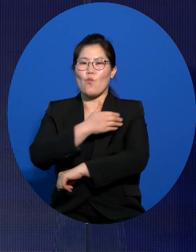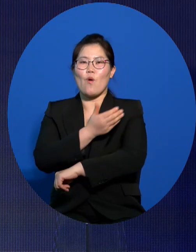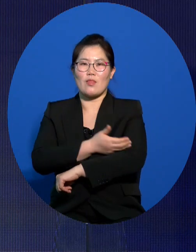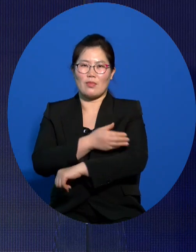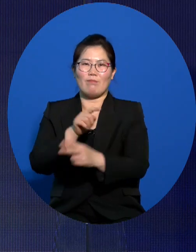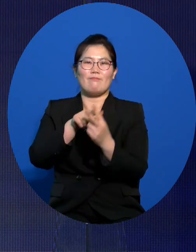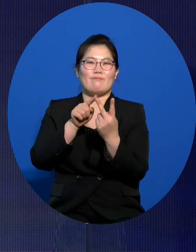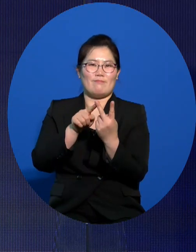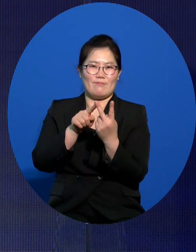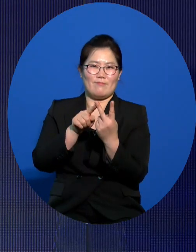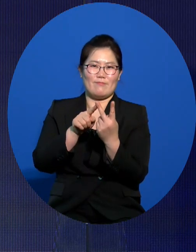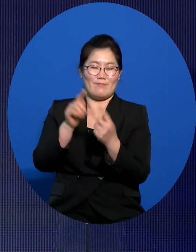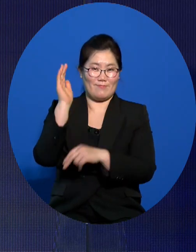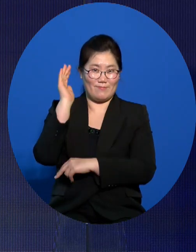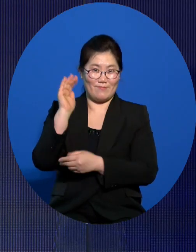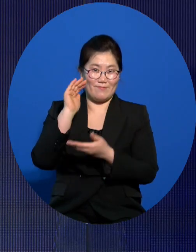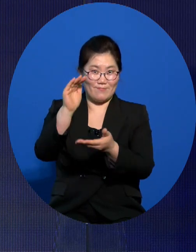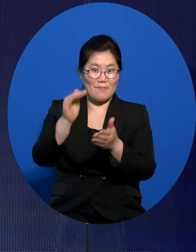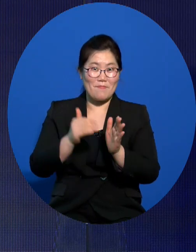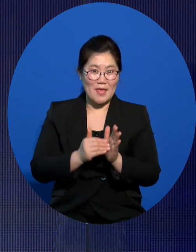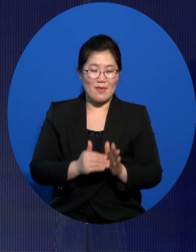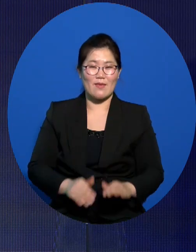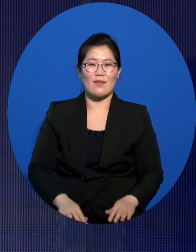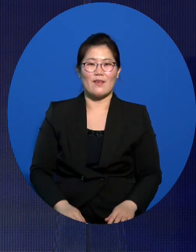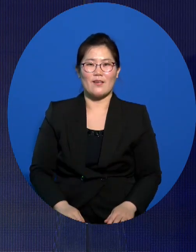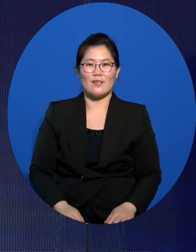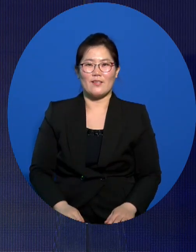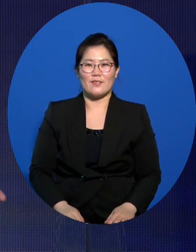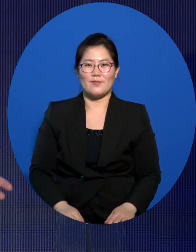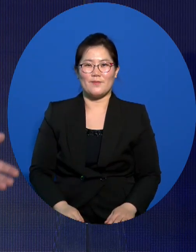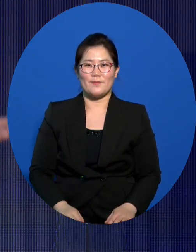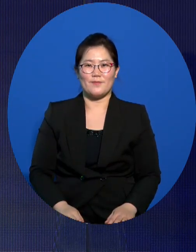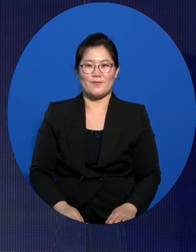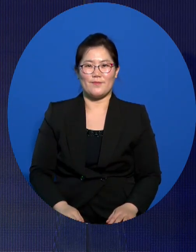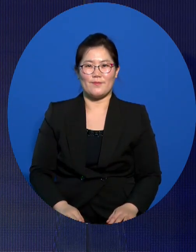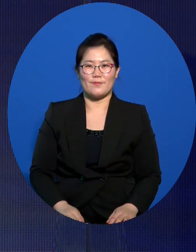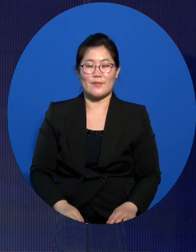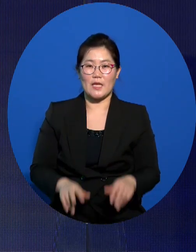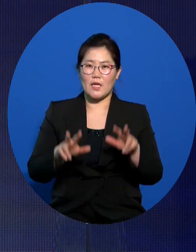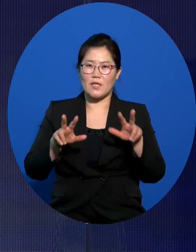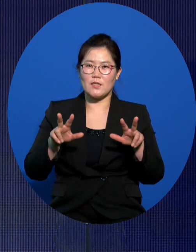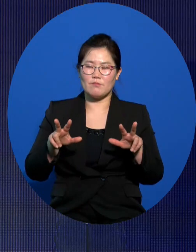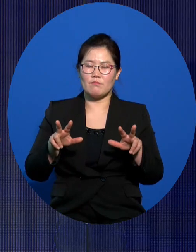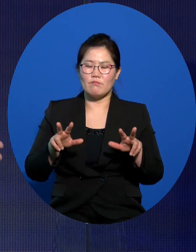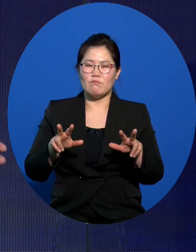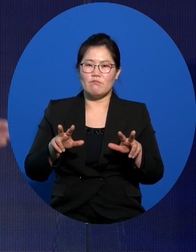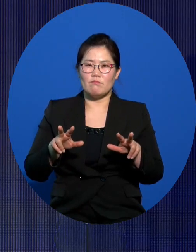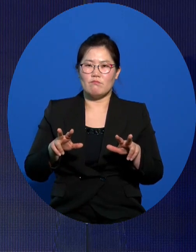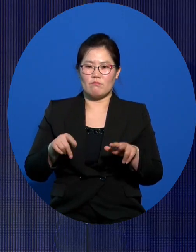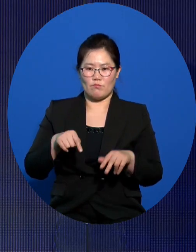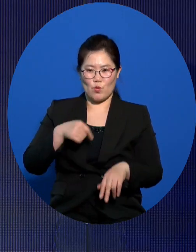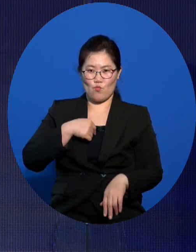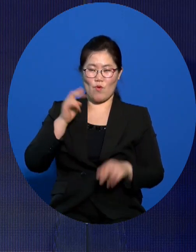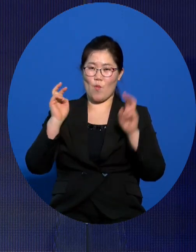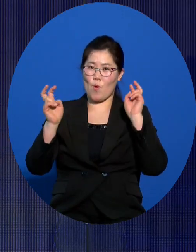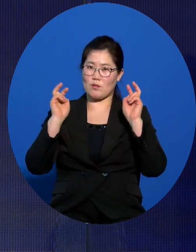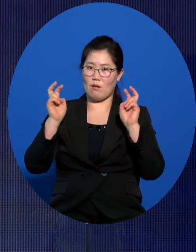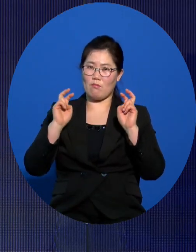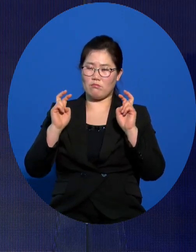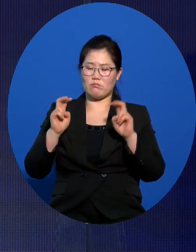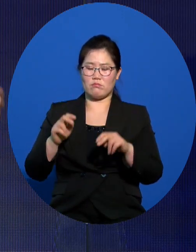employment, as well as the right to mobility of persons with disabilities. And what we are